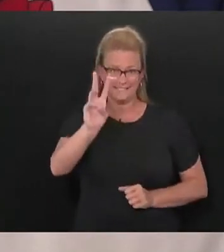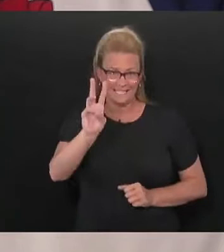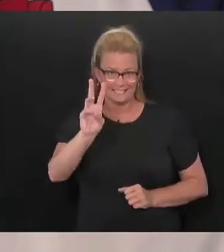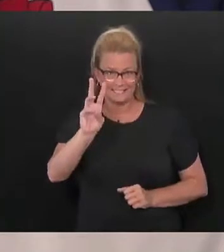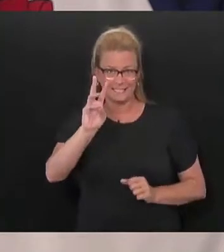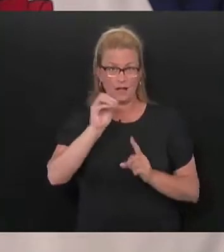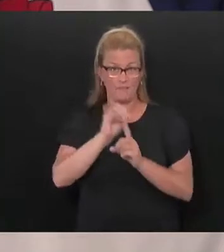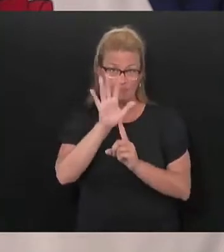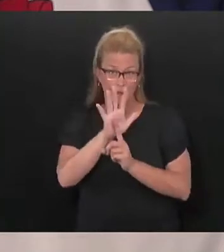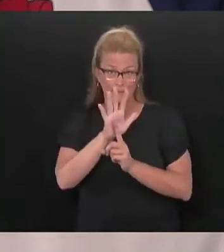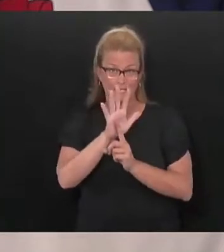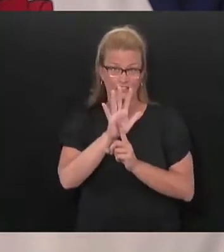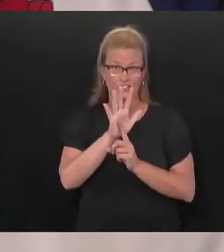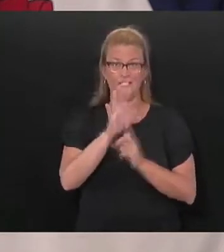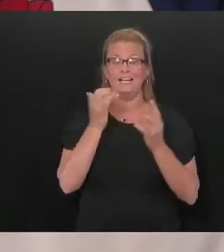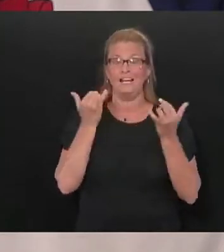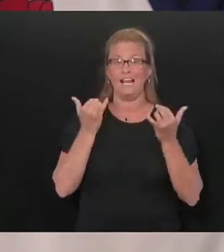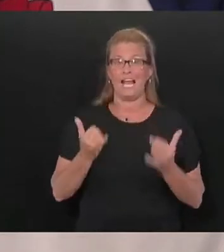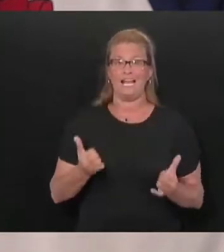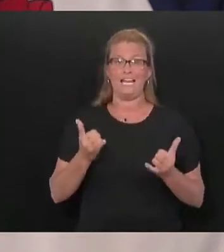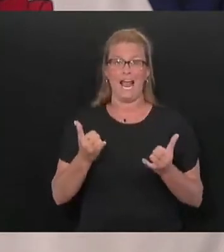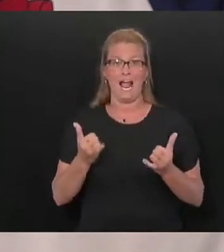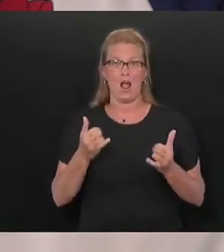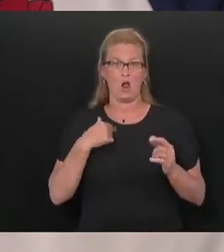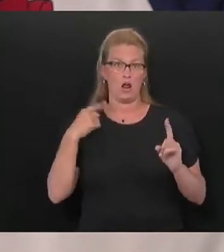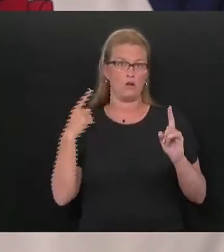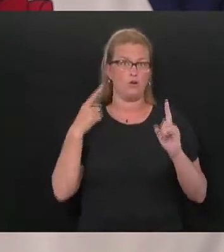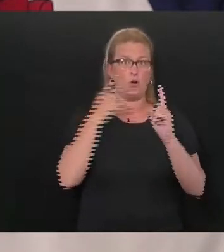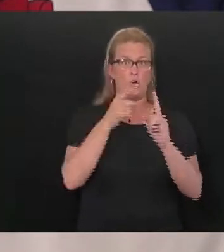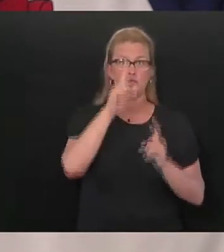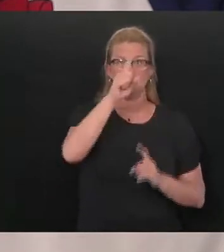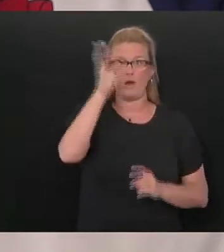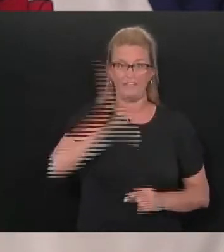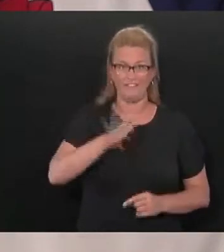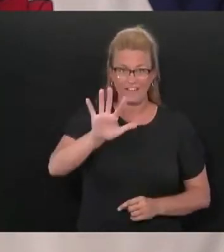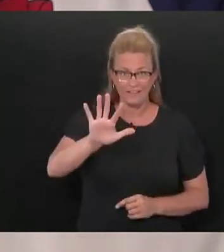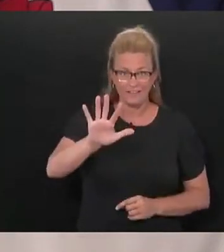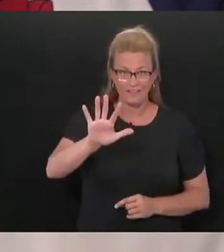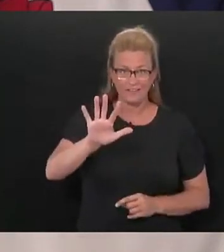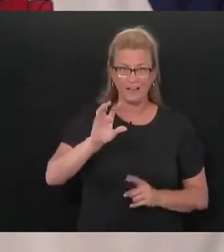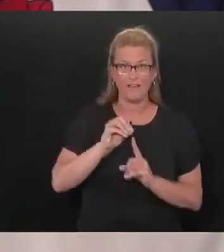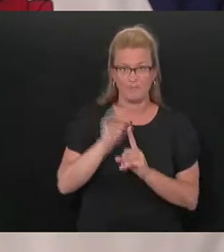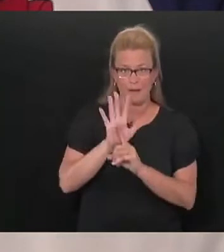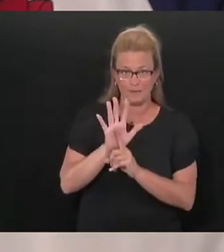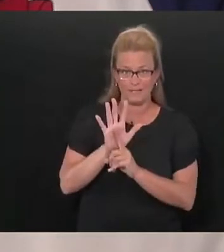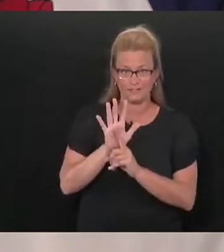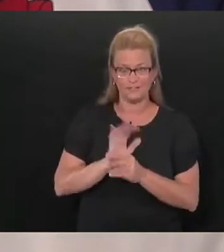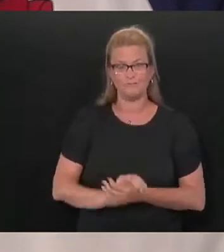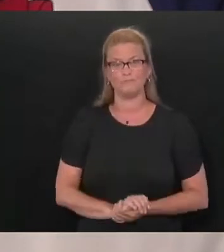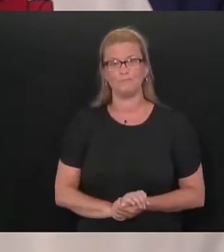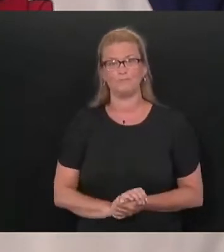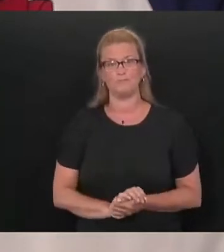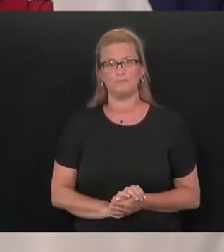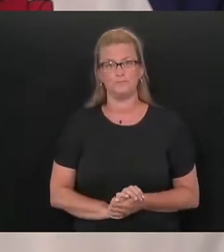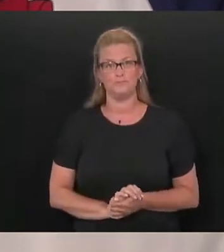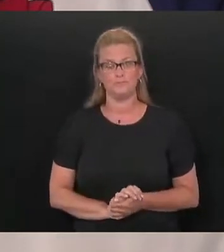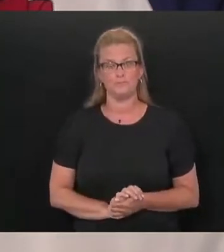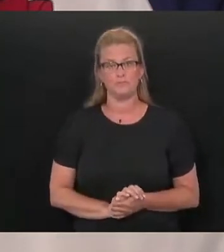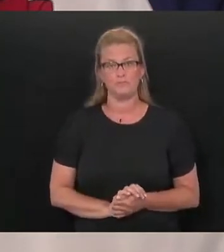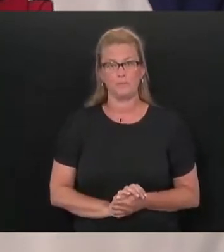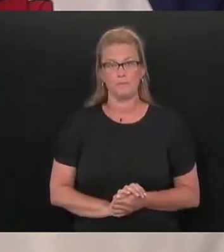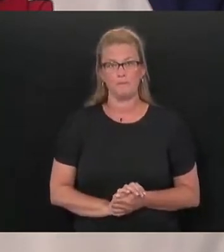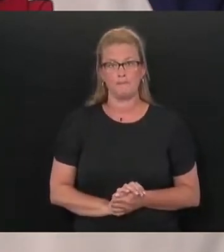population, and now we're gunning toward 1/5 of our population. Now, the